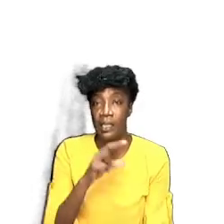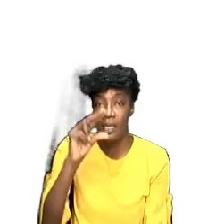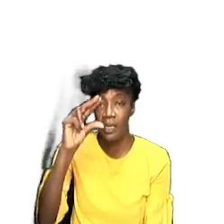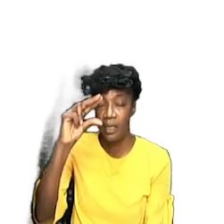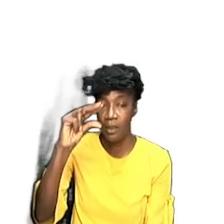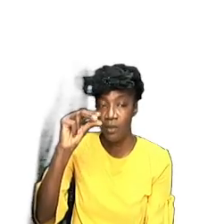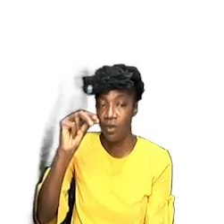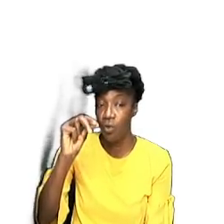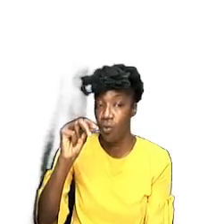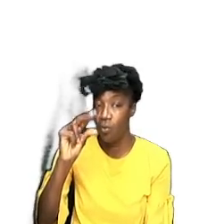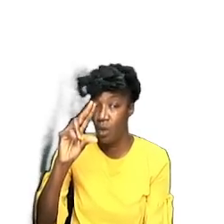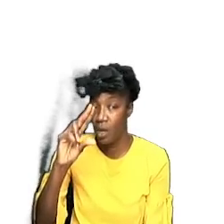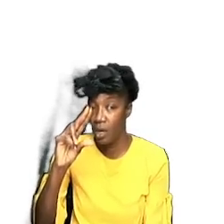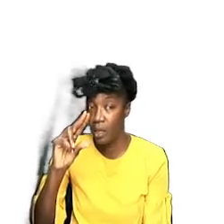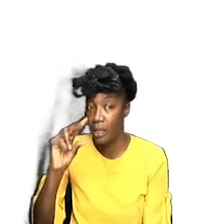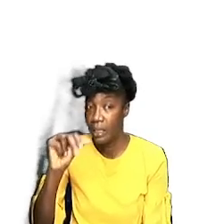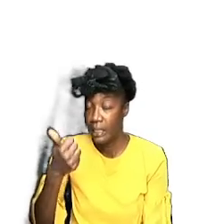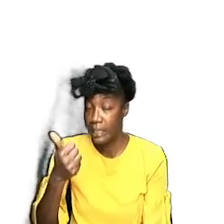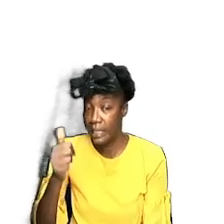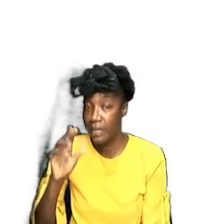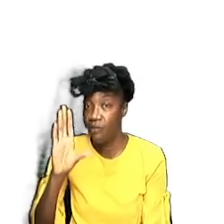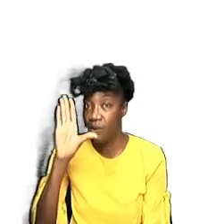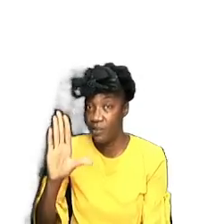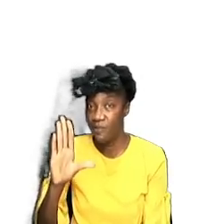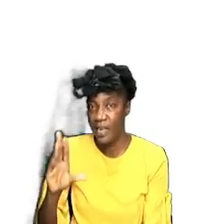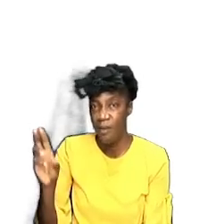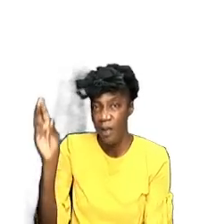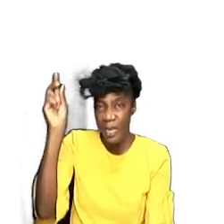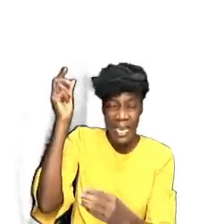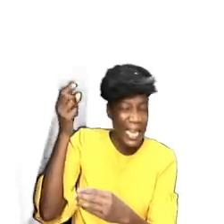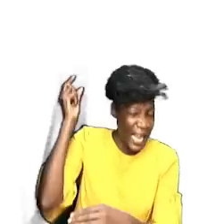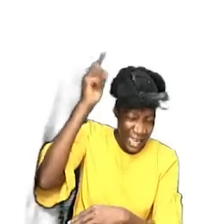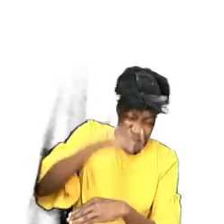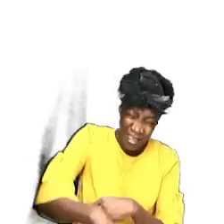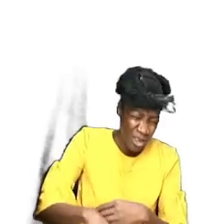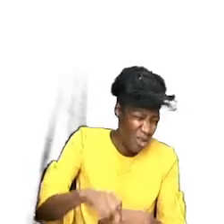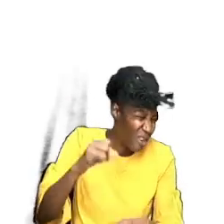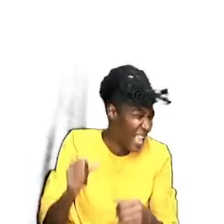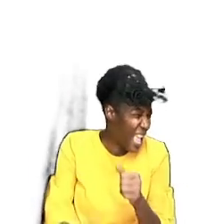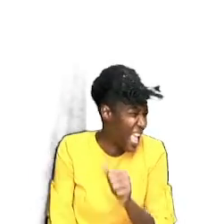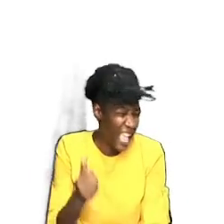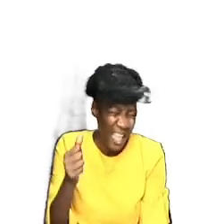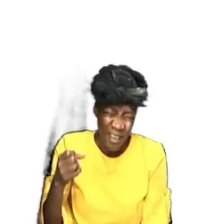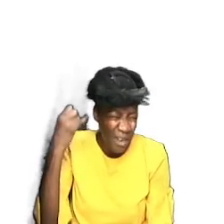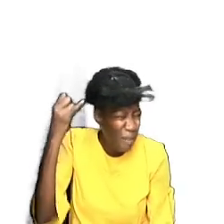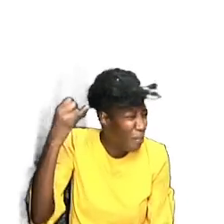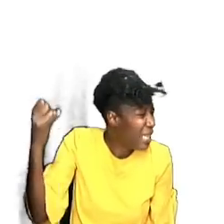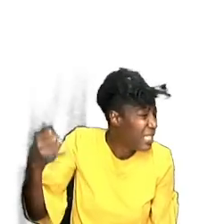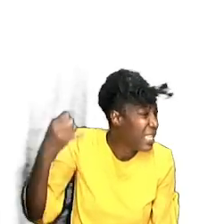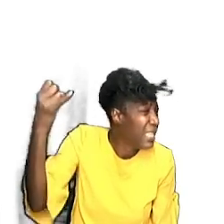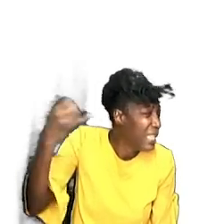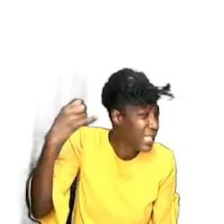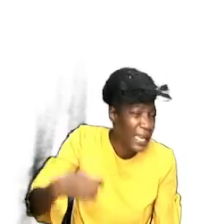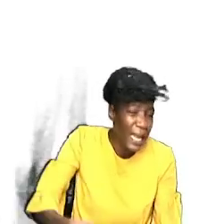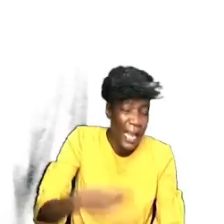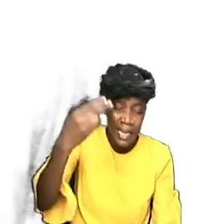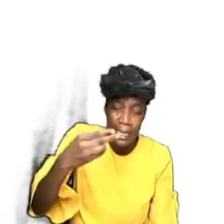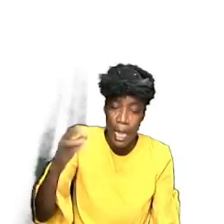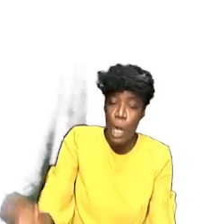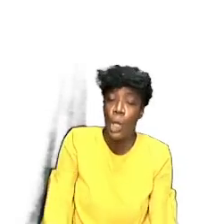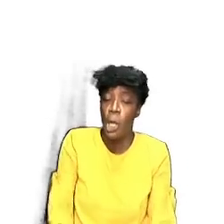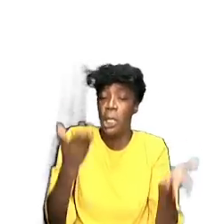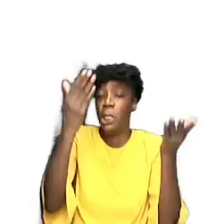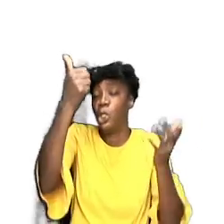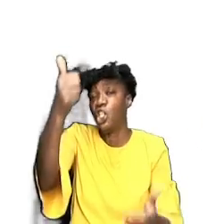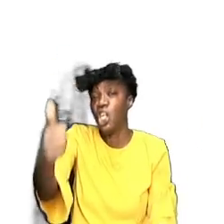2 Corinthians 10:5, amen, casting down every imagination, amen, and every high thing that exalted